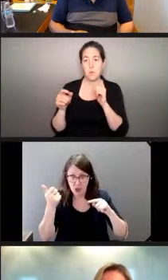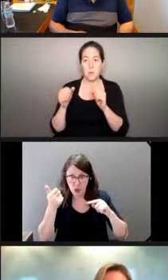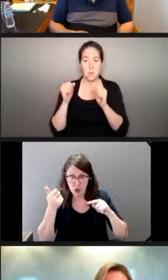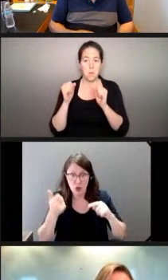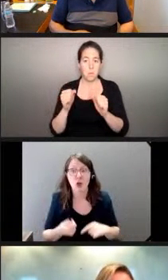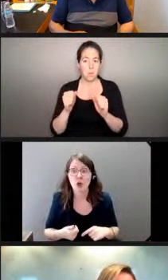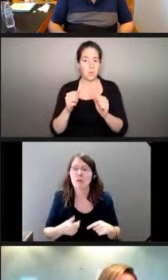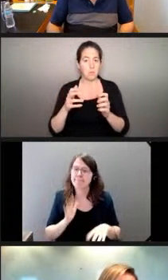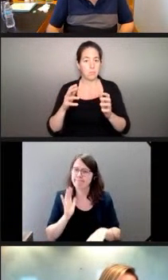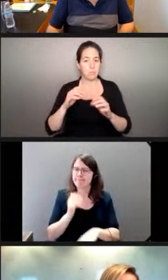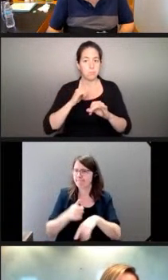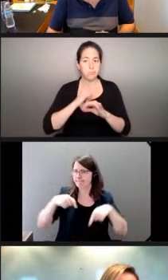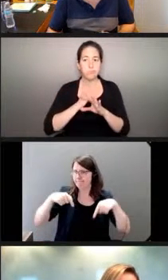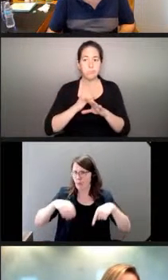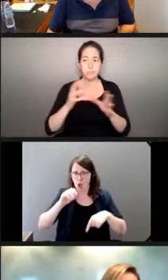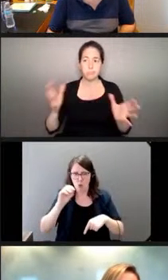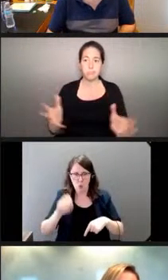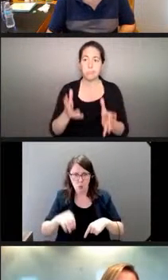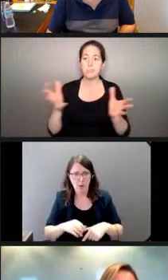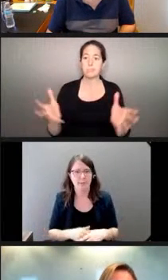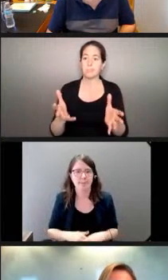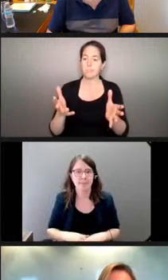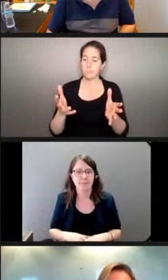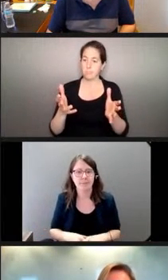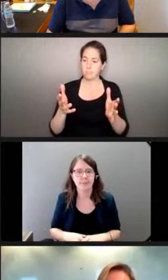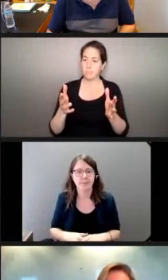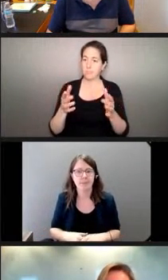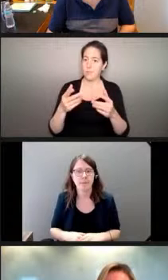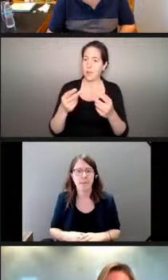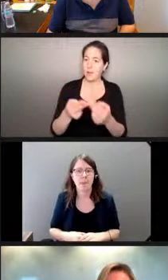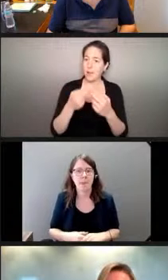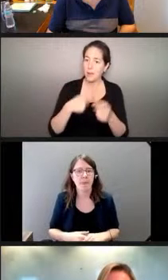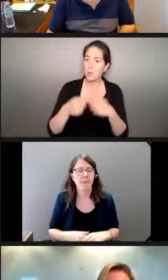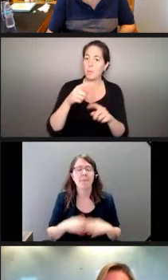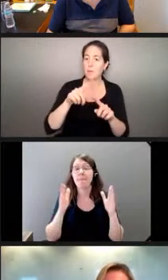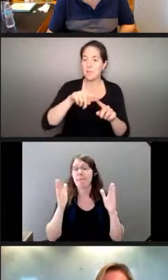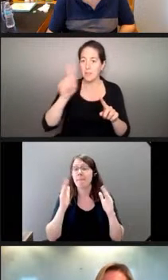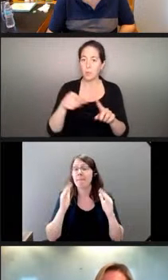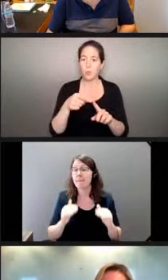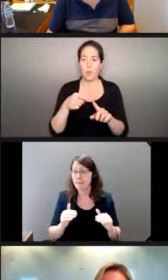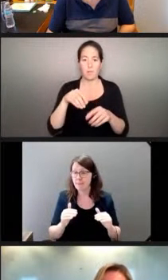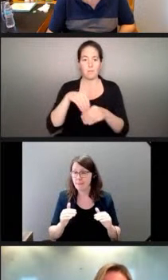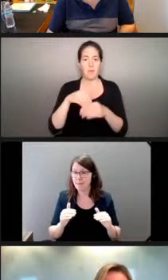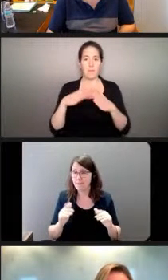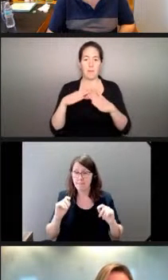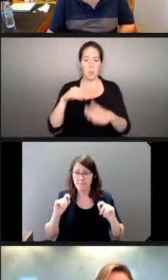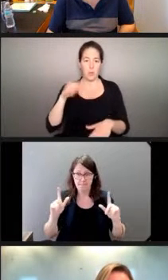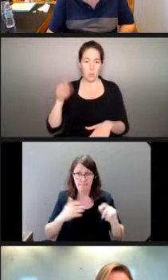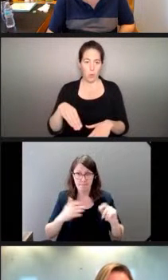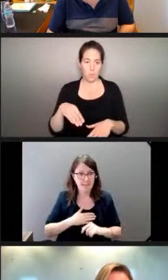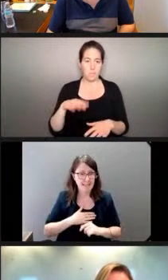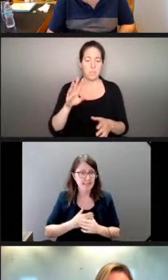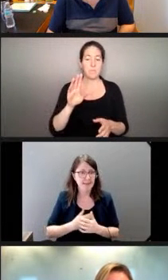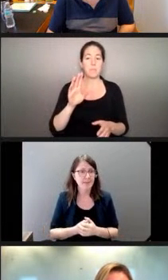Ottawa community. So moving on to the next slide, please.